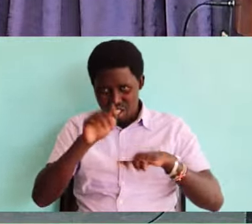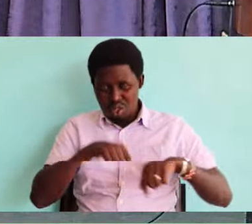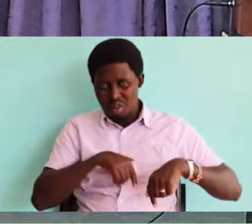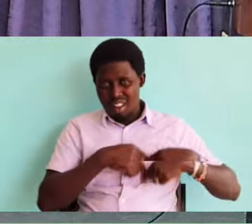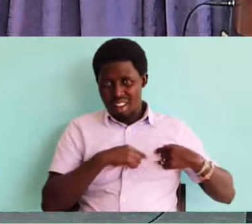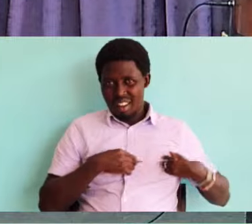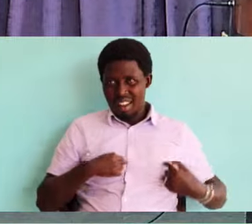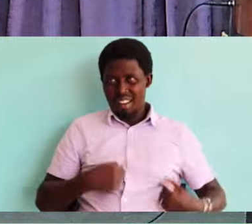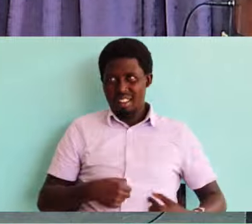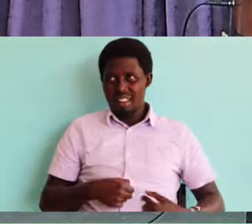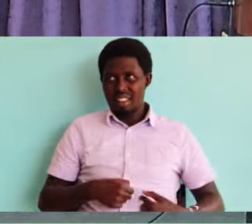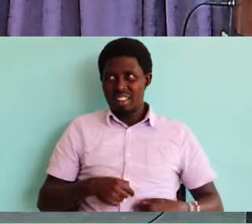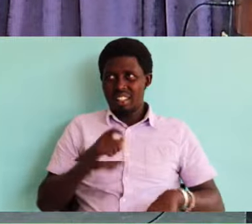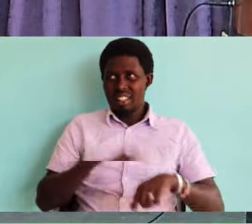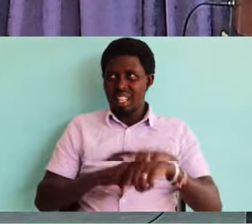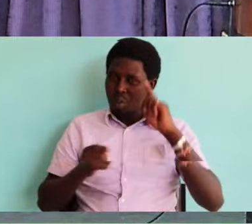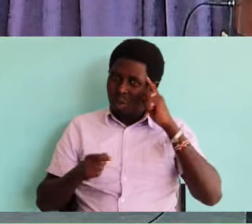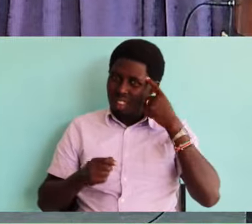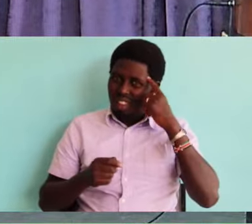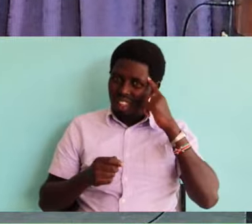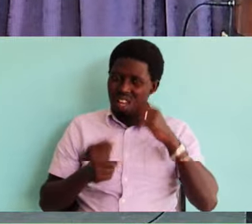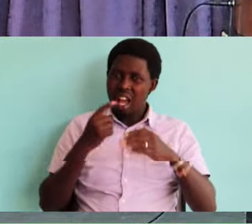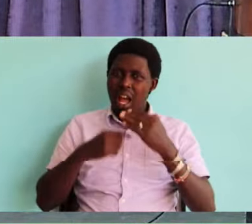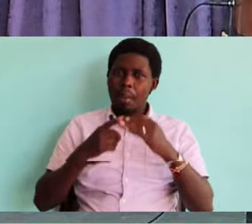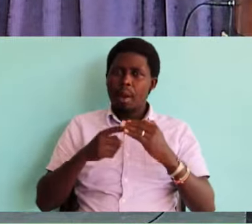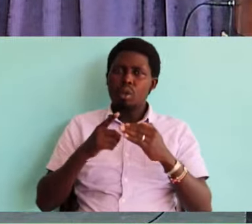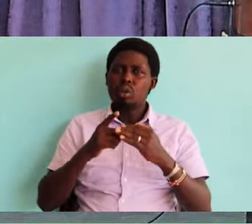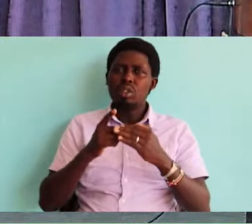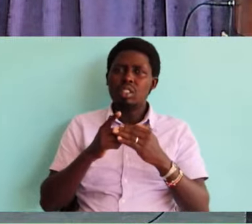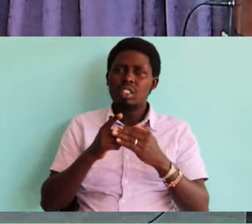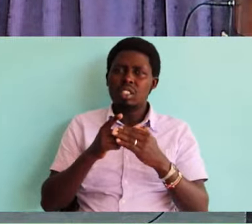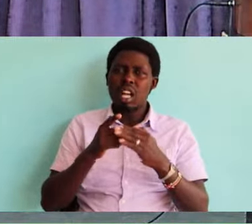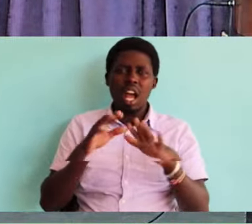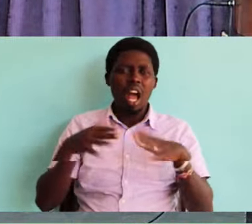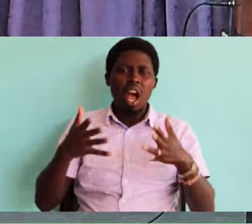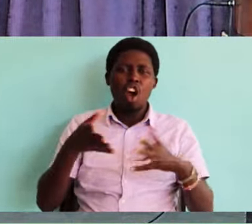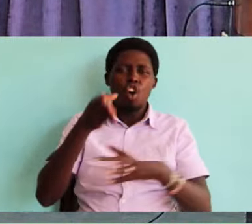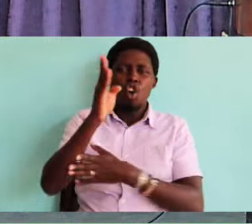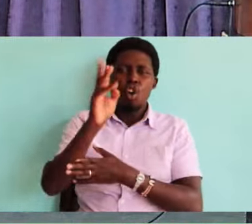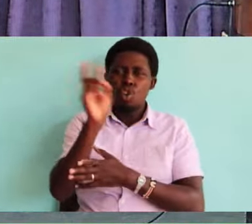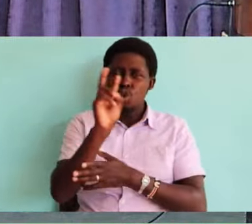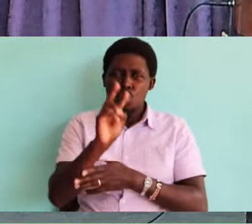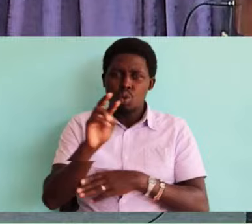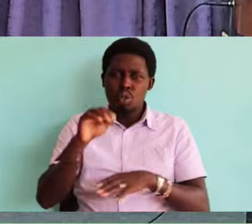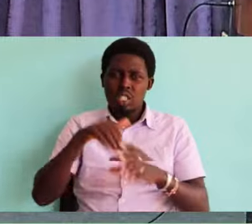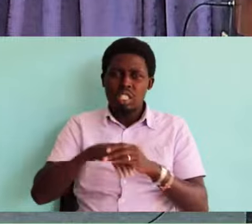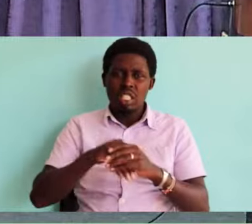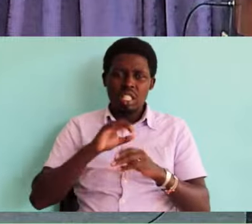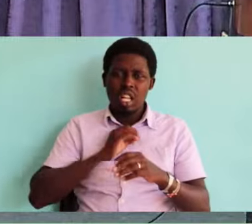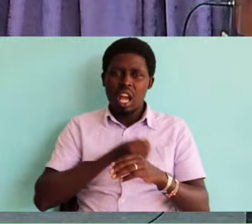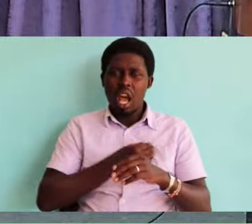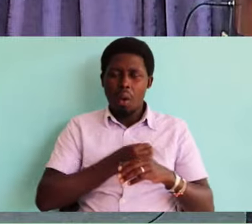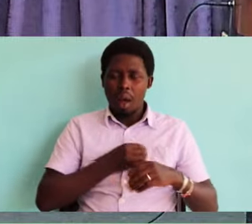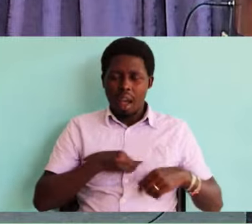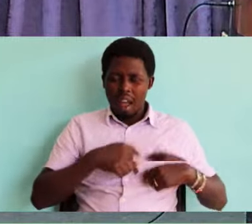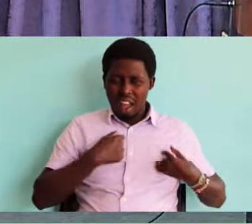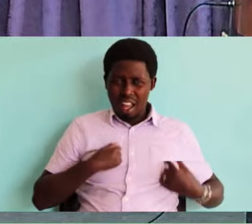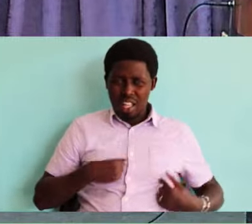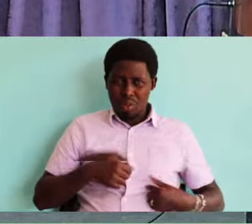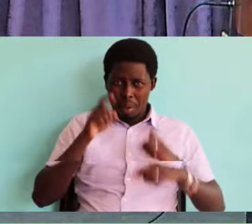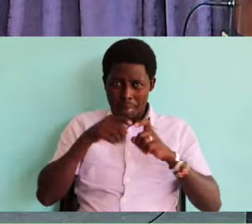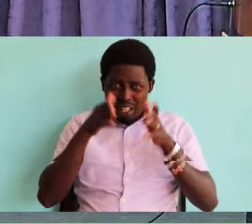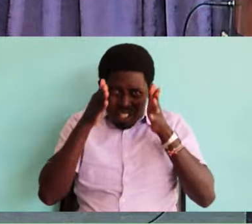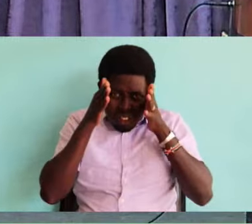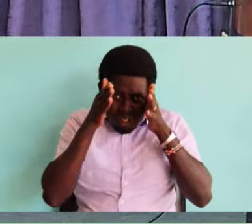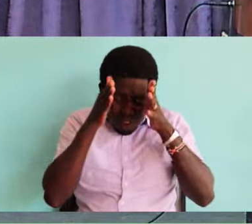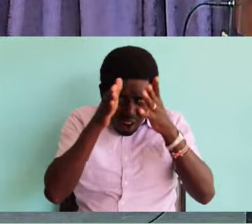So how, even as we think about this and that God looks at our heart, we should aim for God